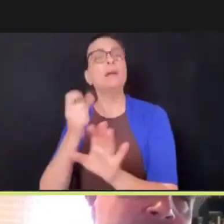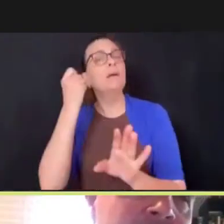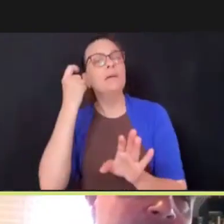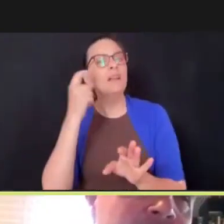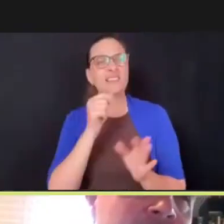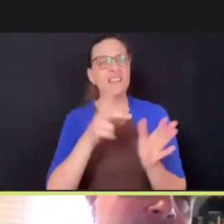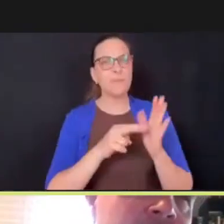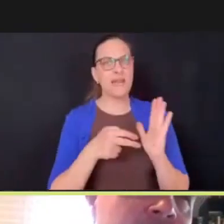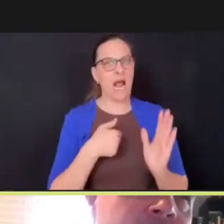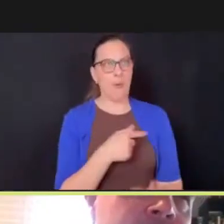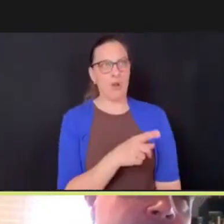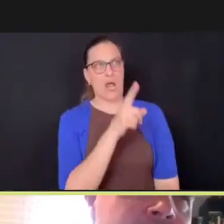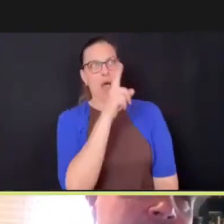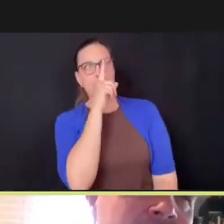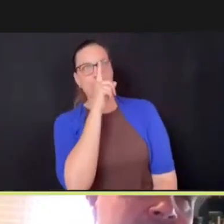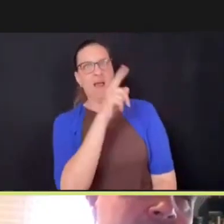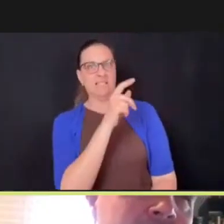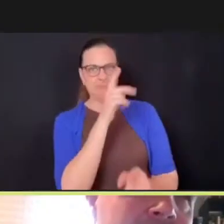jobs,